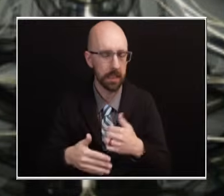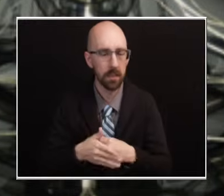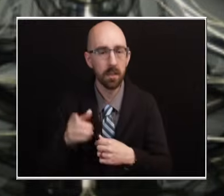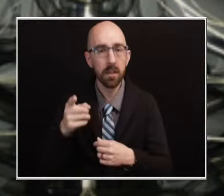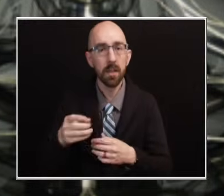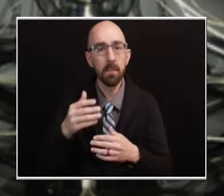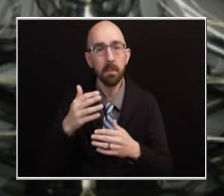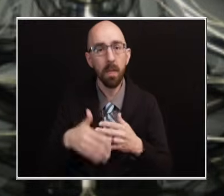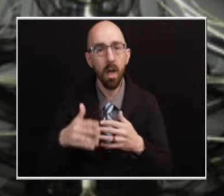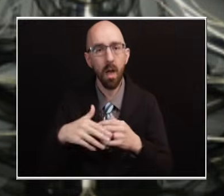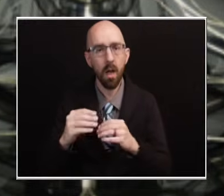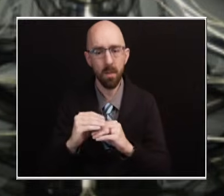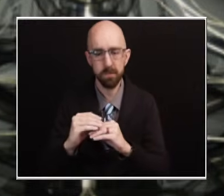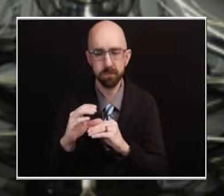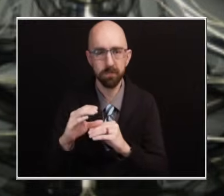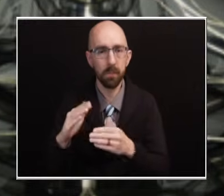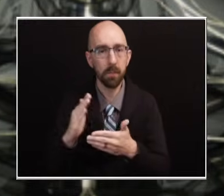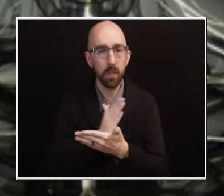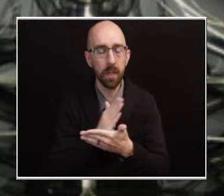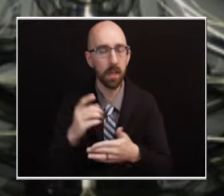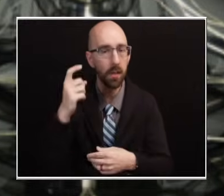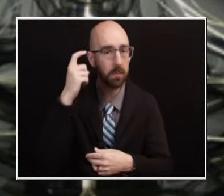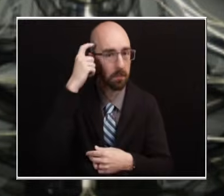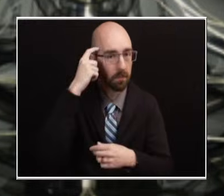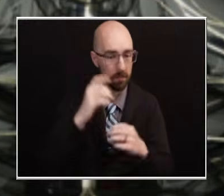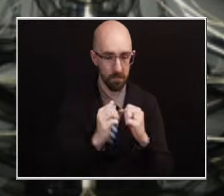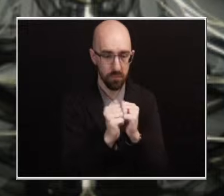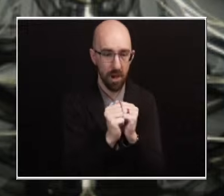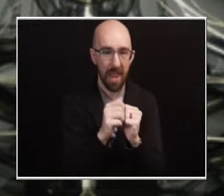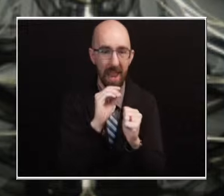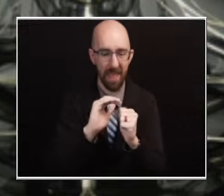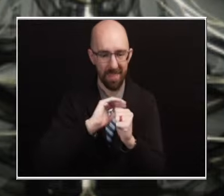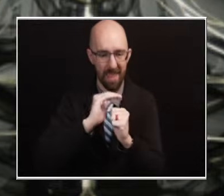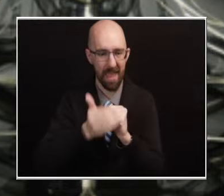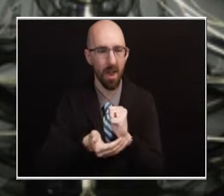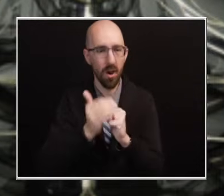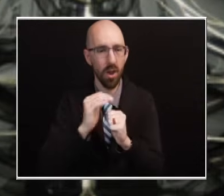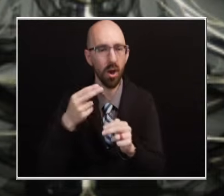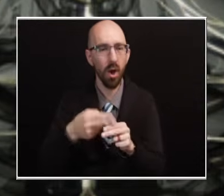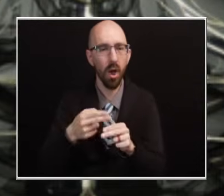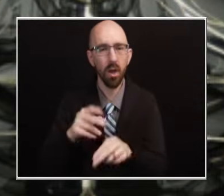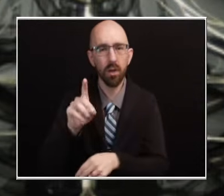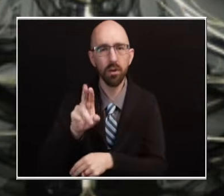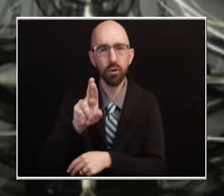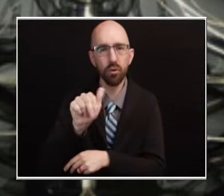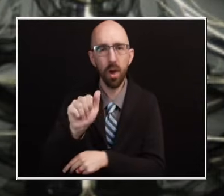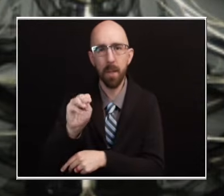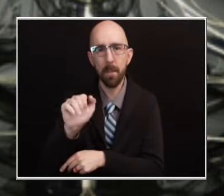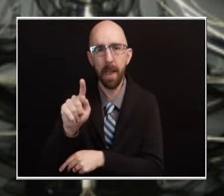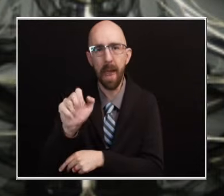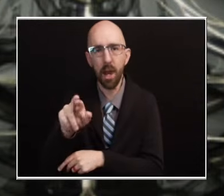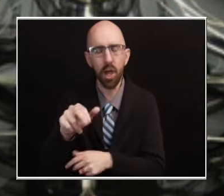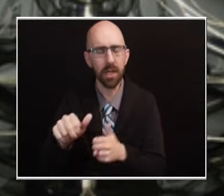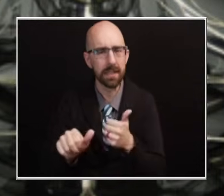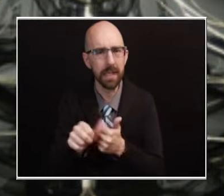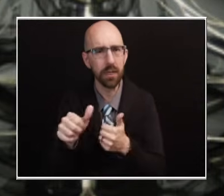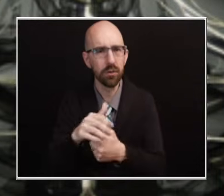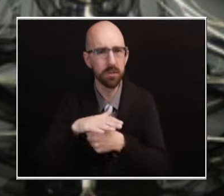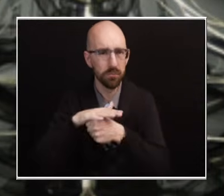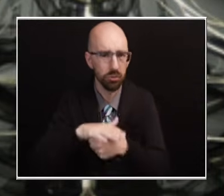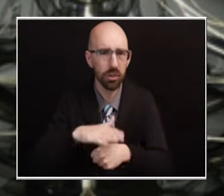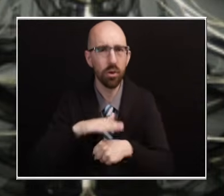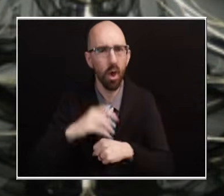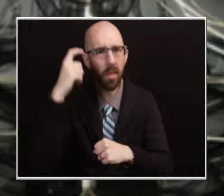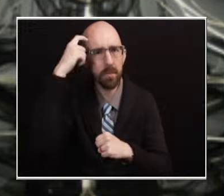up between the brain and its tough outer layer called the dura mater, creating a dangerous pressure. Doctors need to